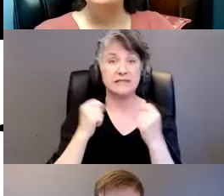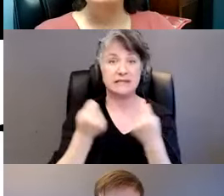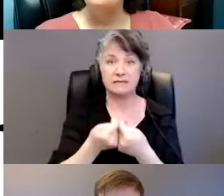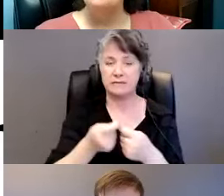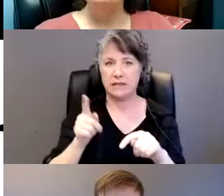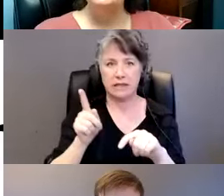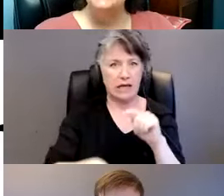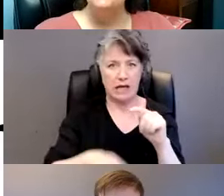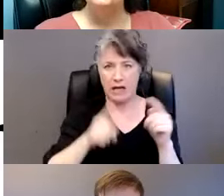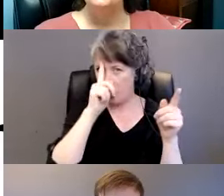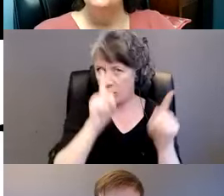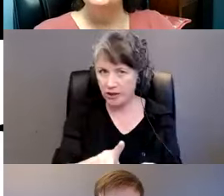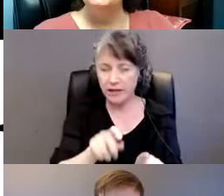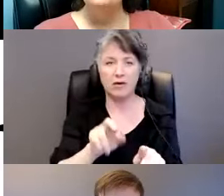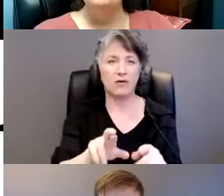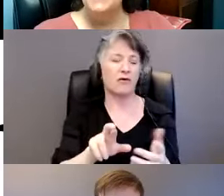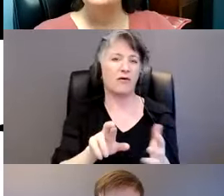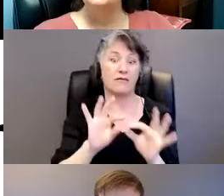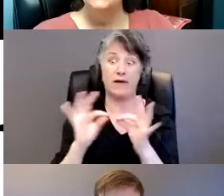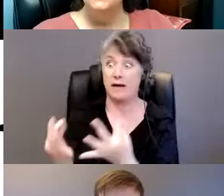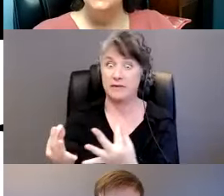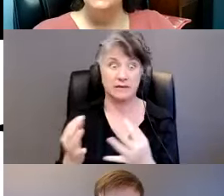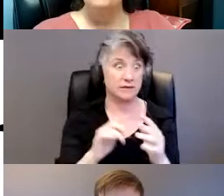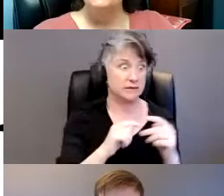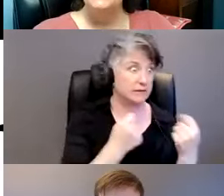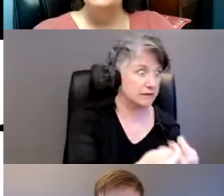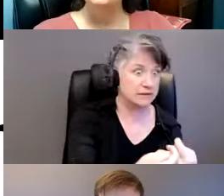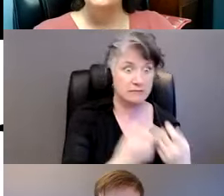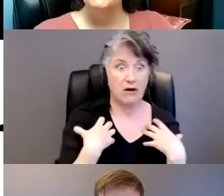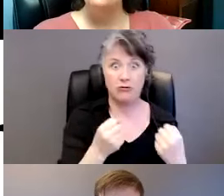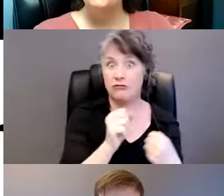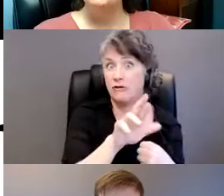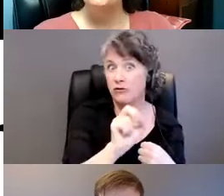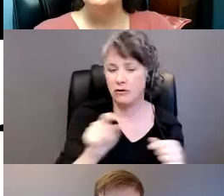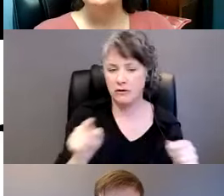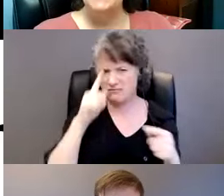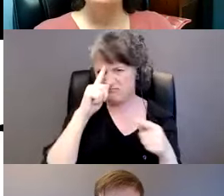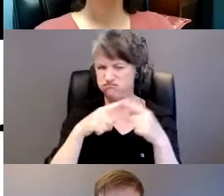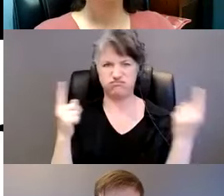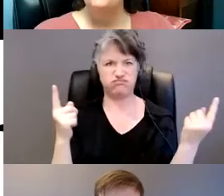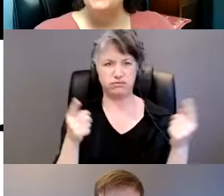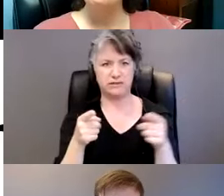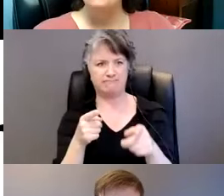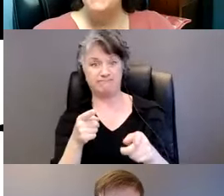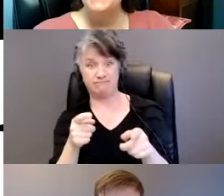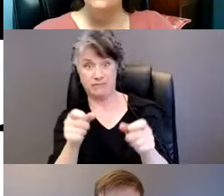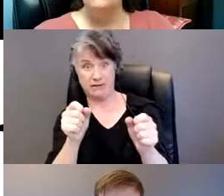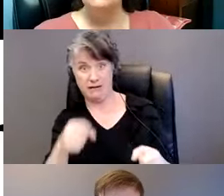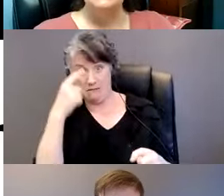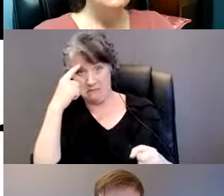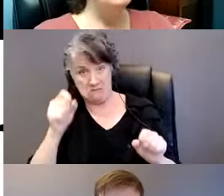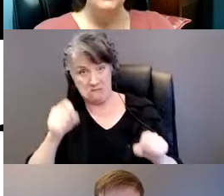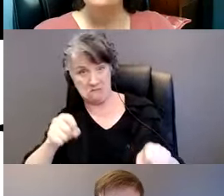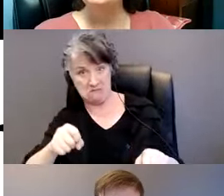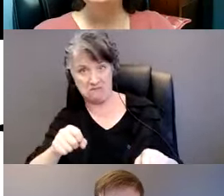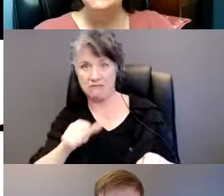agreement, or if the family and the team can't agree on whether a person's capable, they may call in. It's